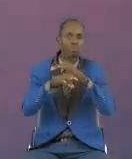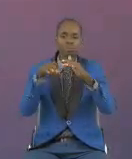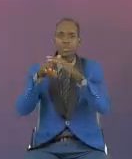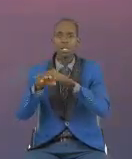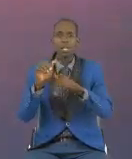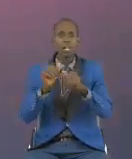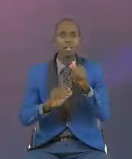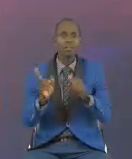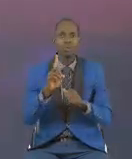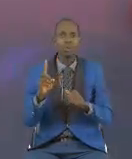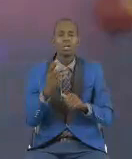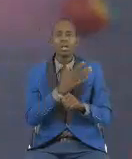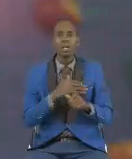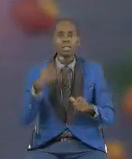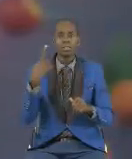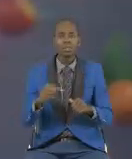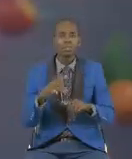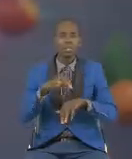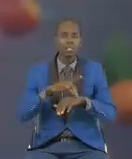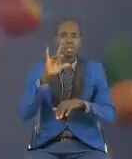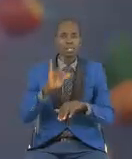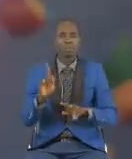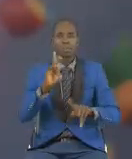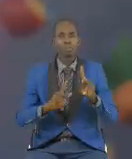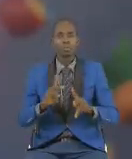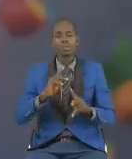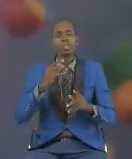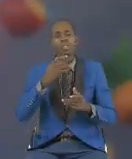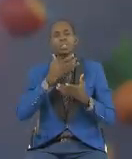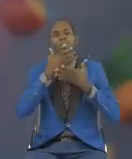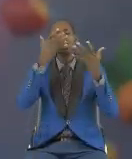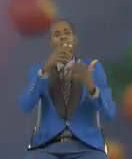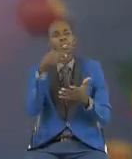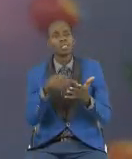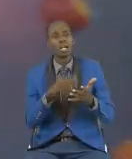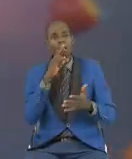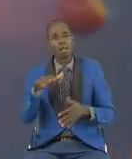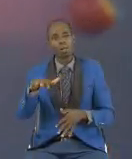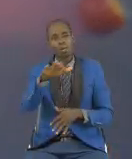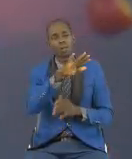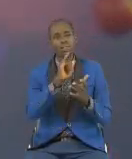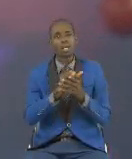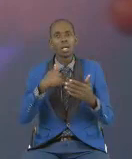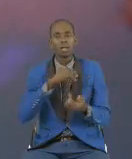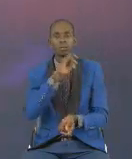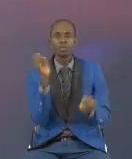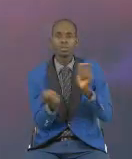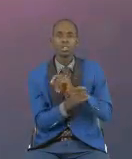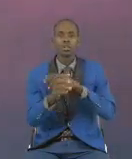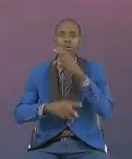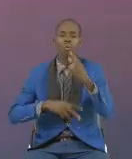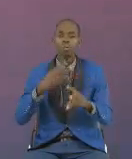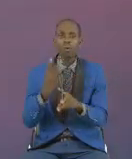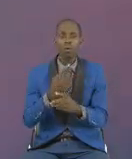the Gentiles shouted, "These that have turned the world upside down and come hither also,"